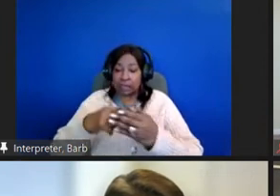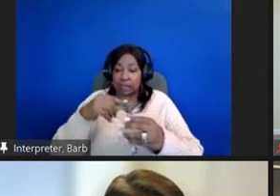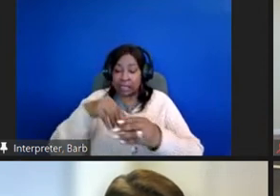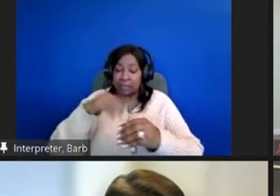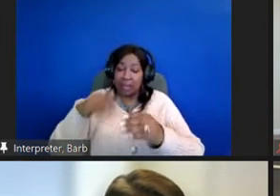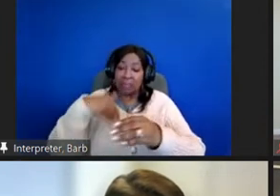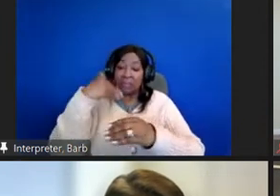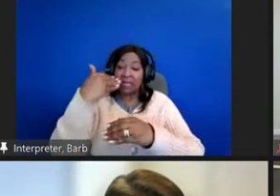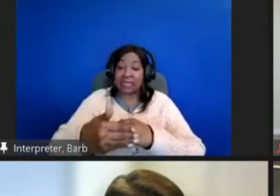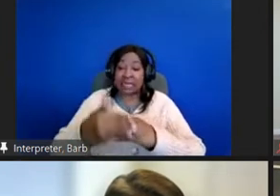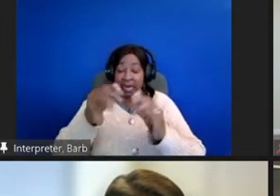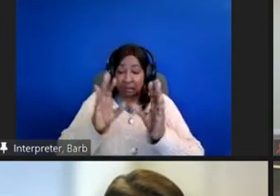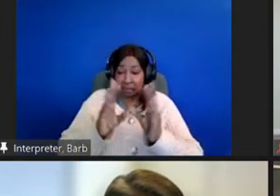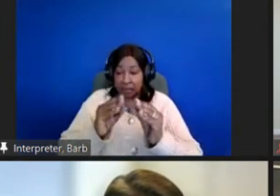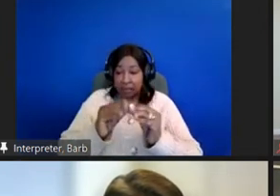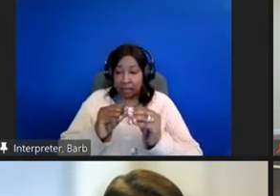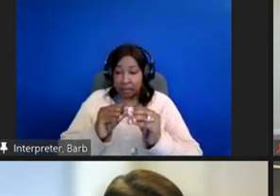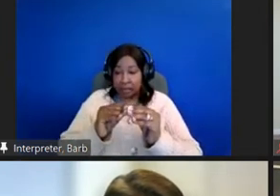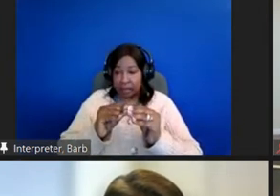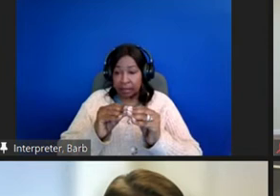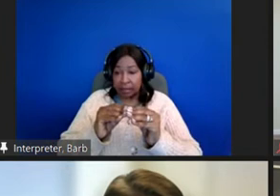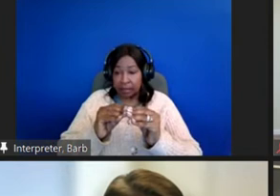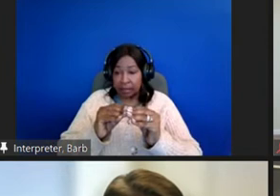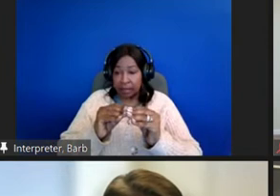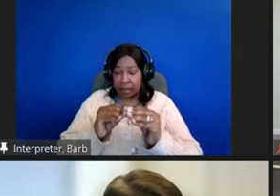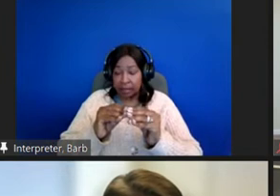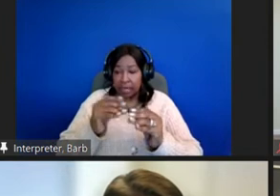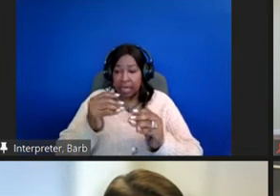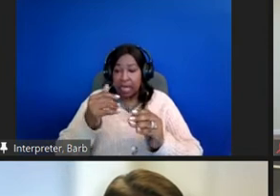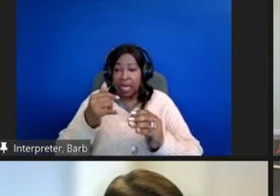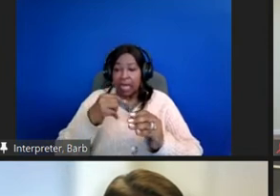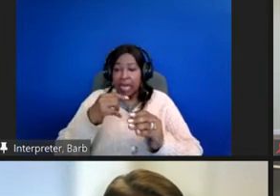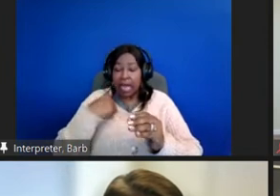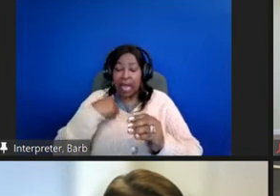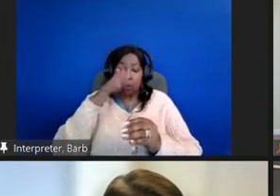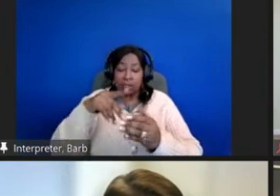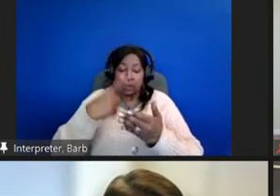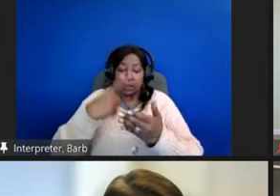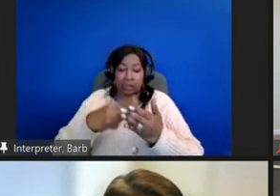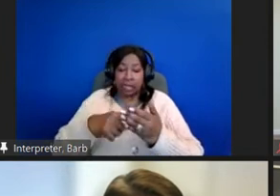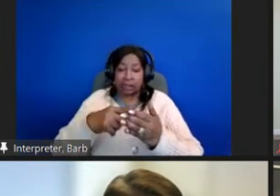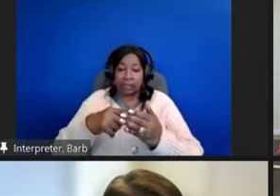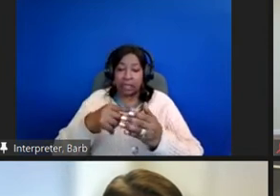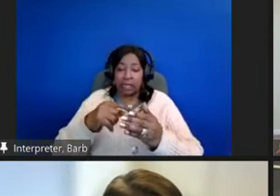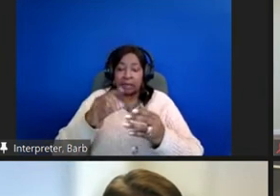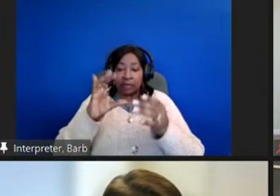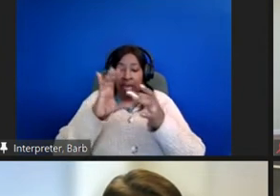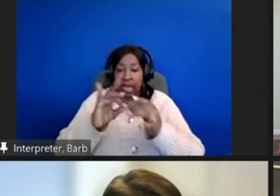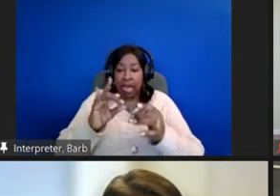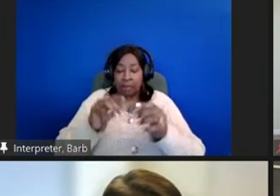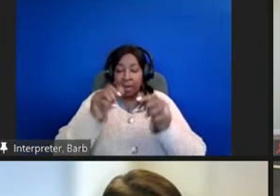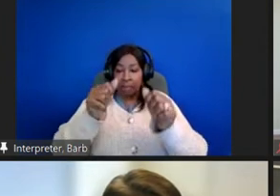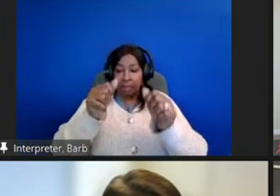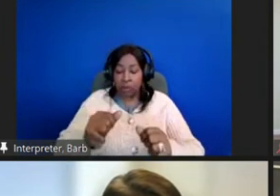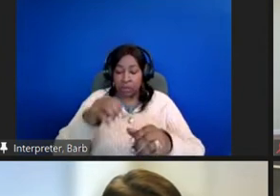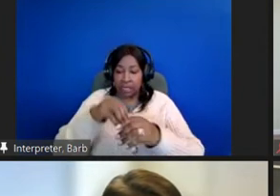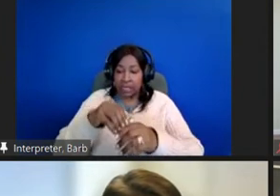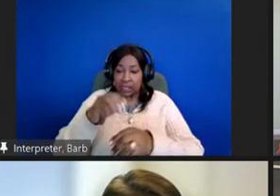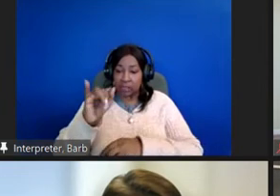be addressing the comment that was posed in January, and then in the following meeting, I will be addressing the comments that are posed